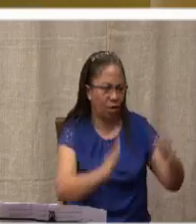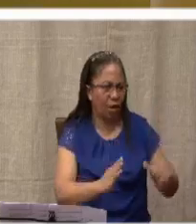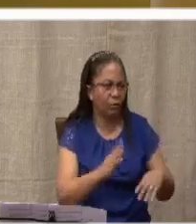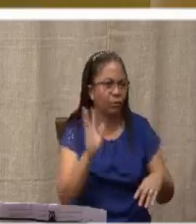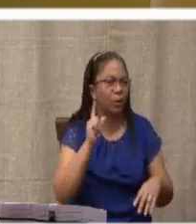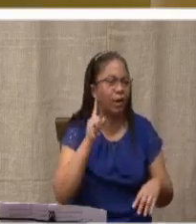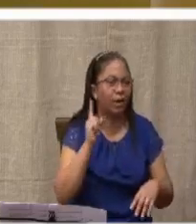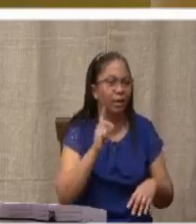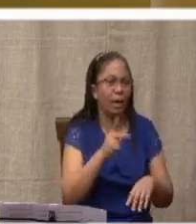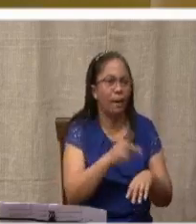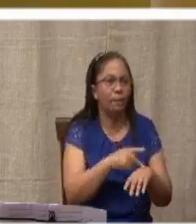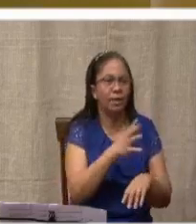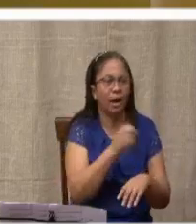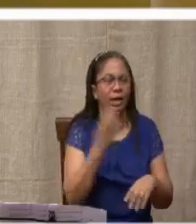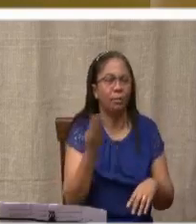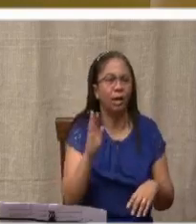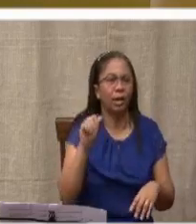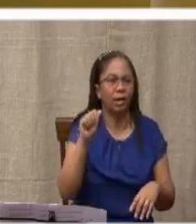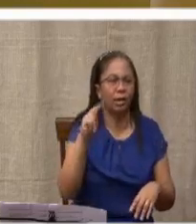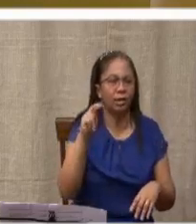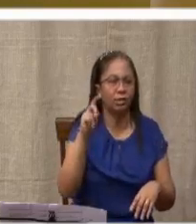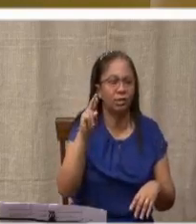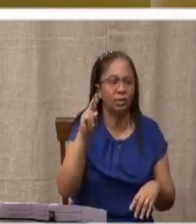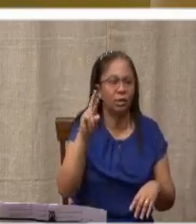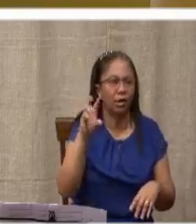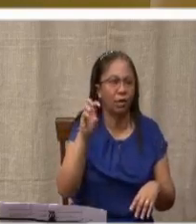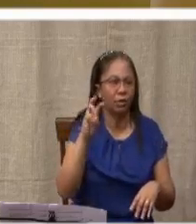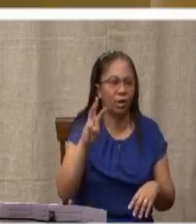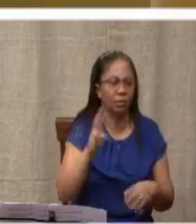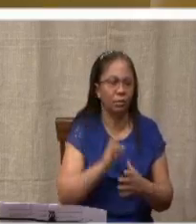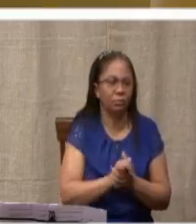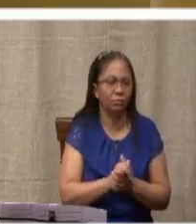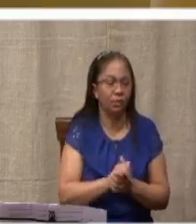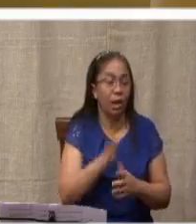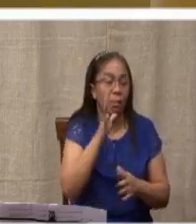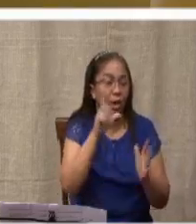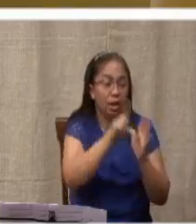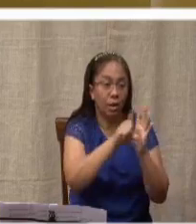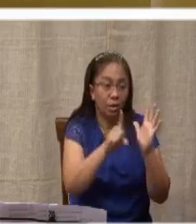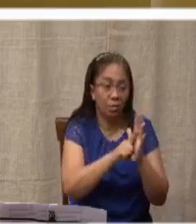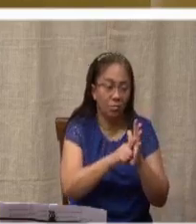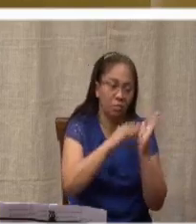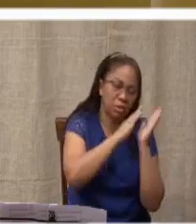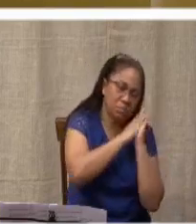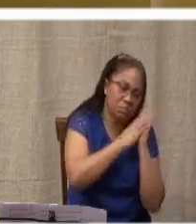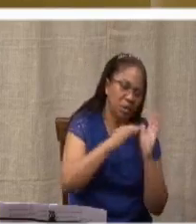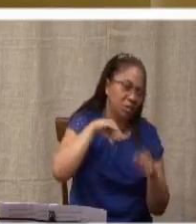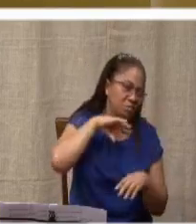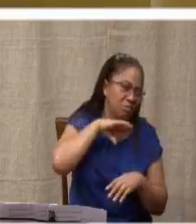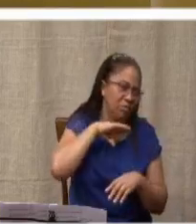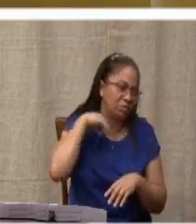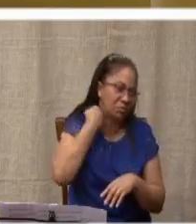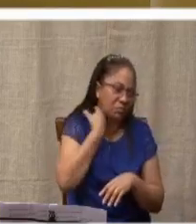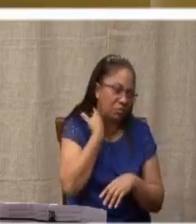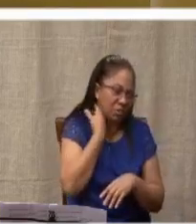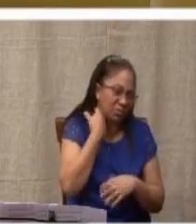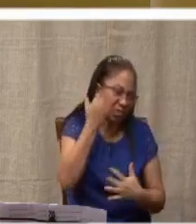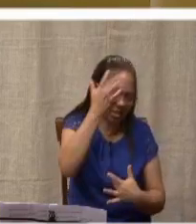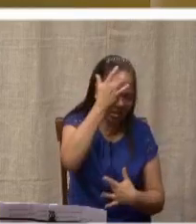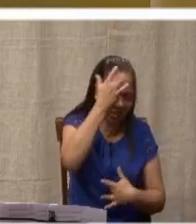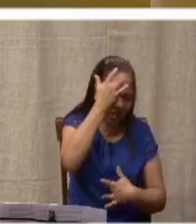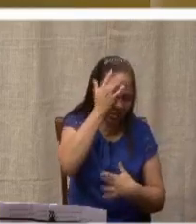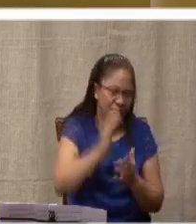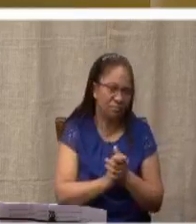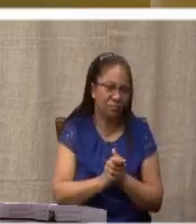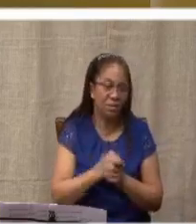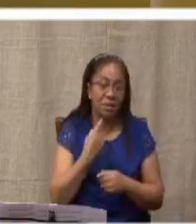andrew and now simon's mother-in-law had gone to bed with a fever and they told him about